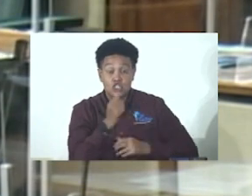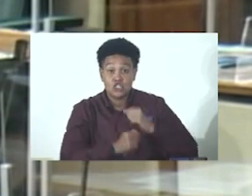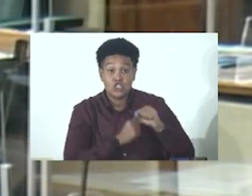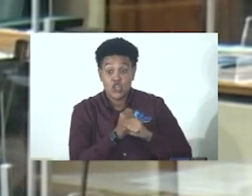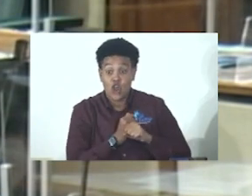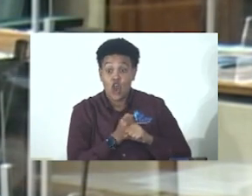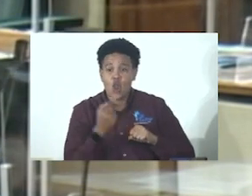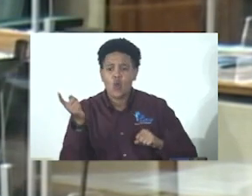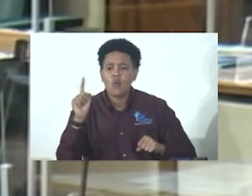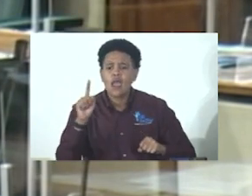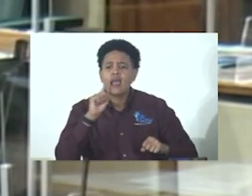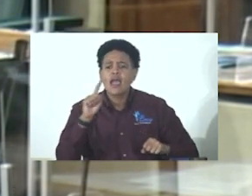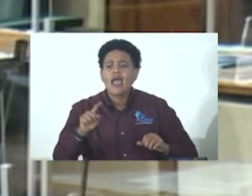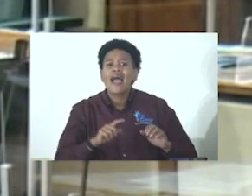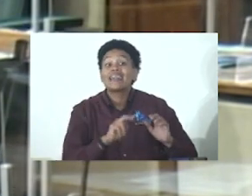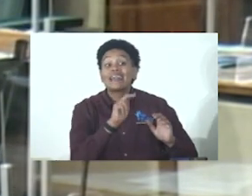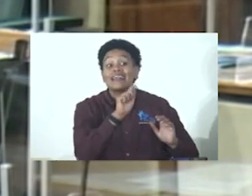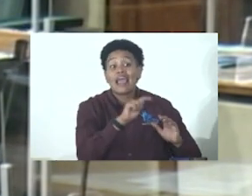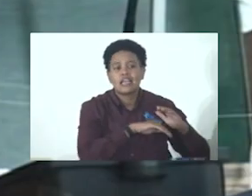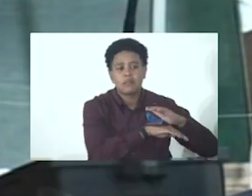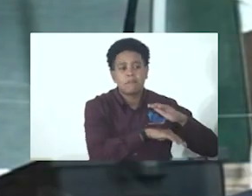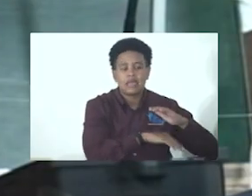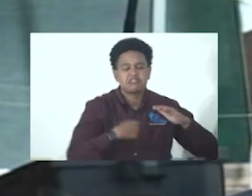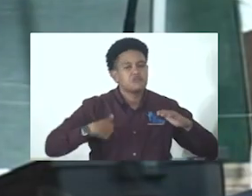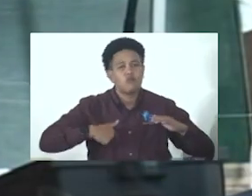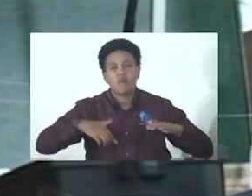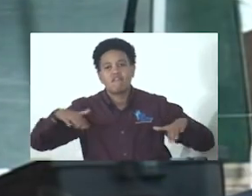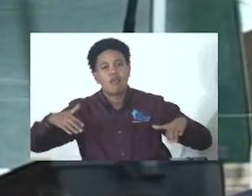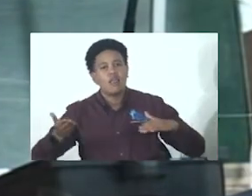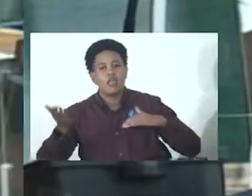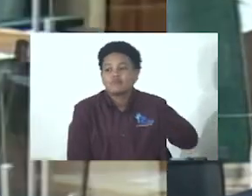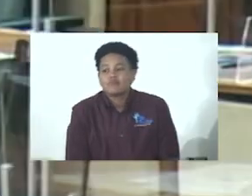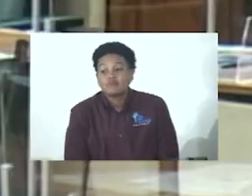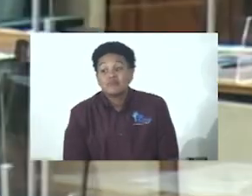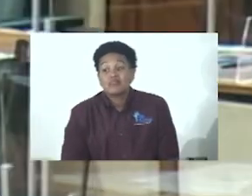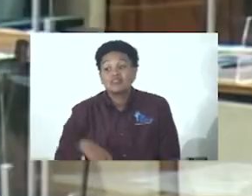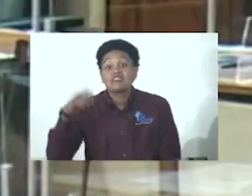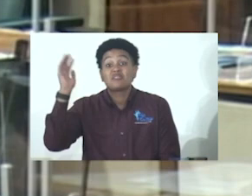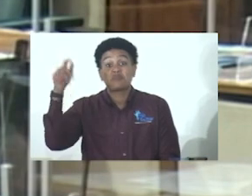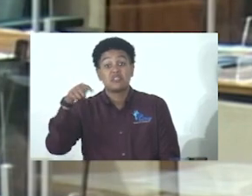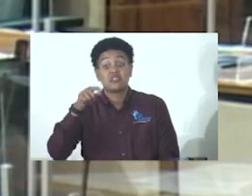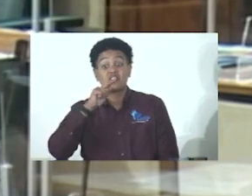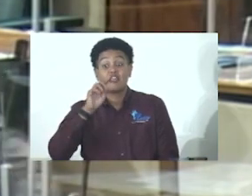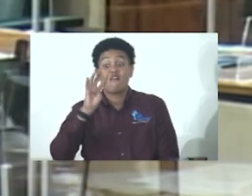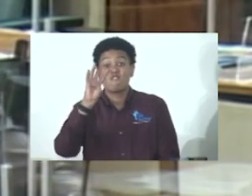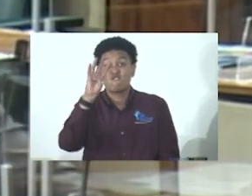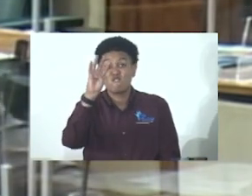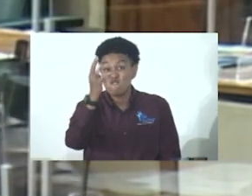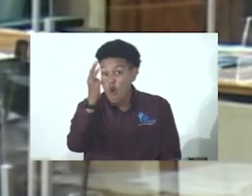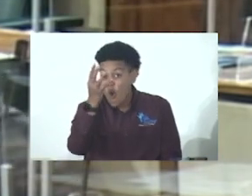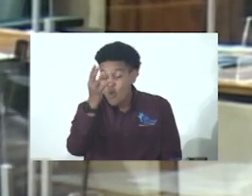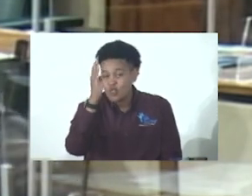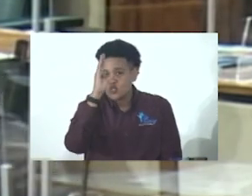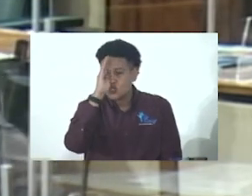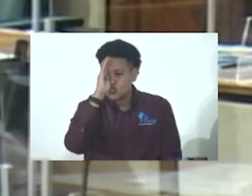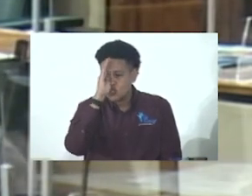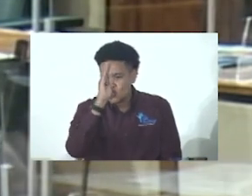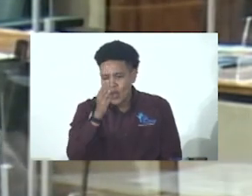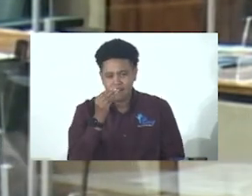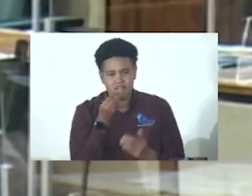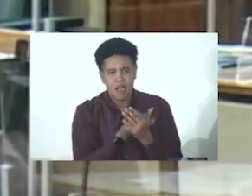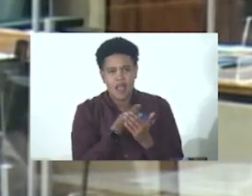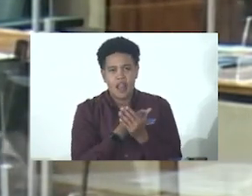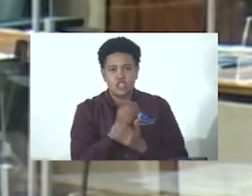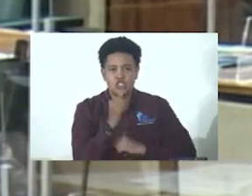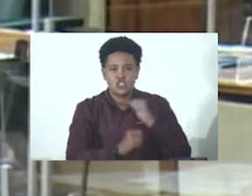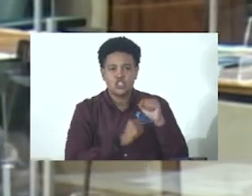year where on a net basis, we have not raised taxes. This is the 4th consecutive fiscal